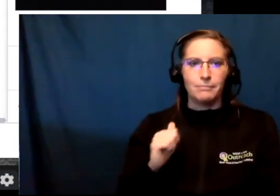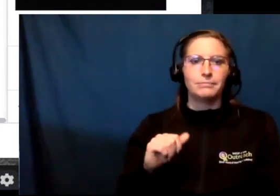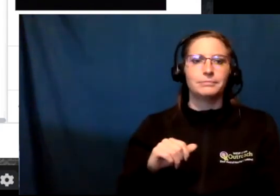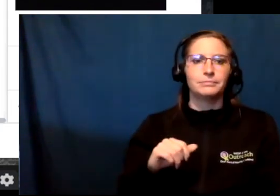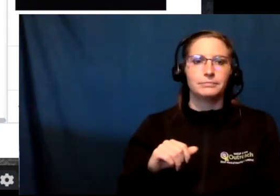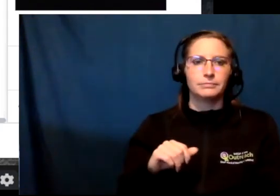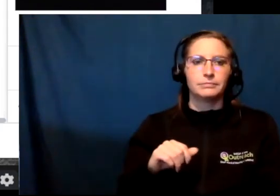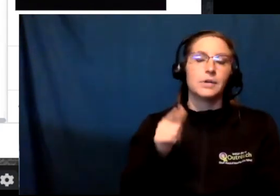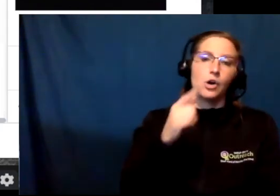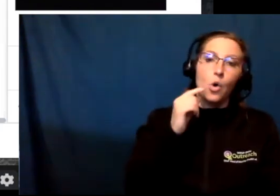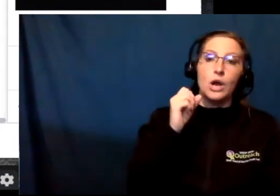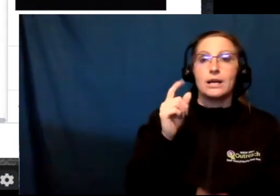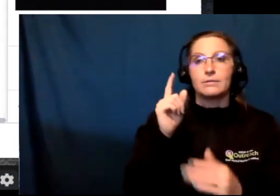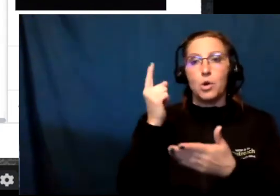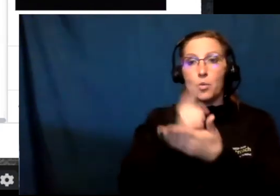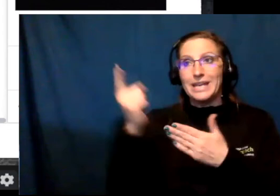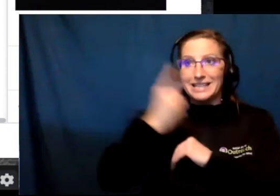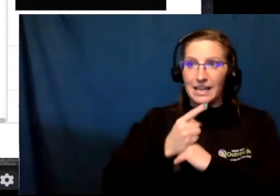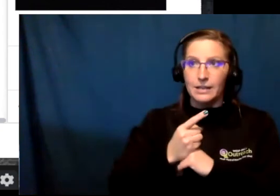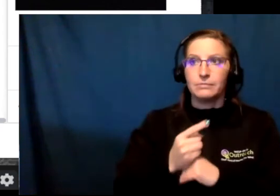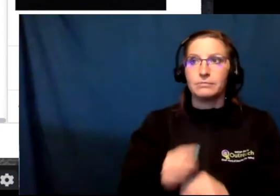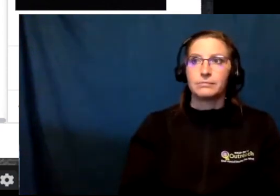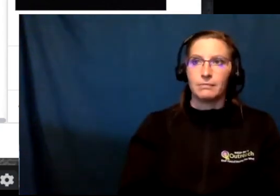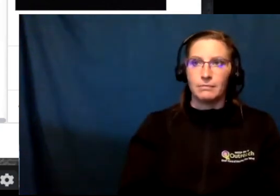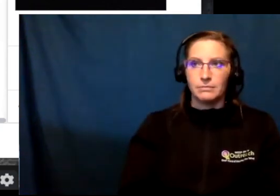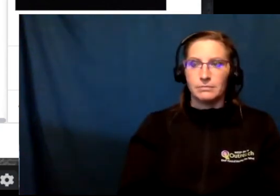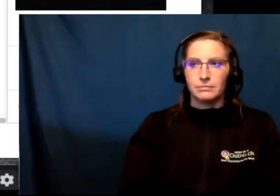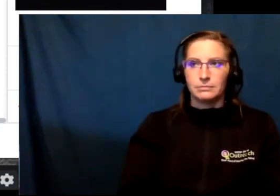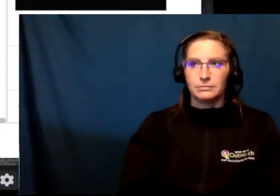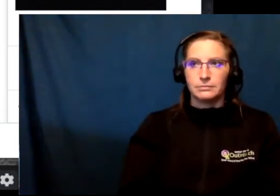You could do, or every weekday, that would be fine too.